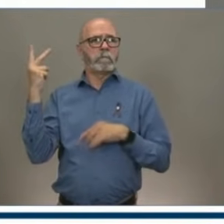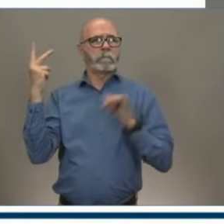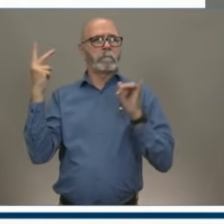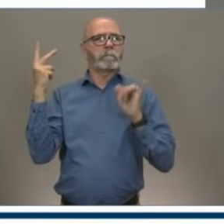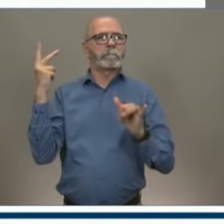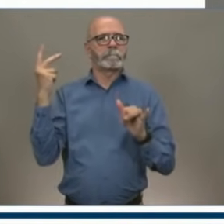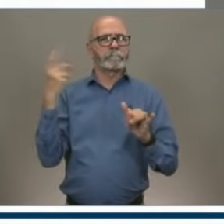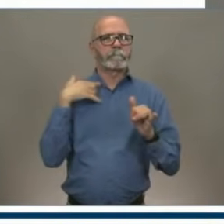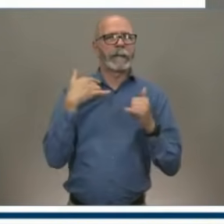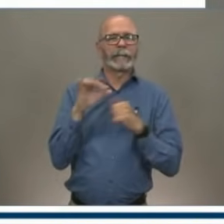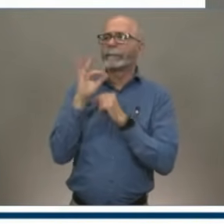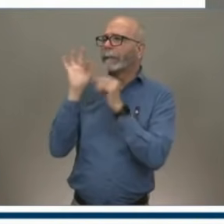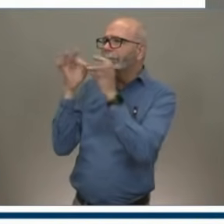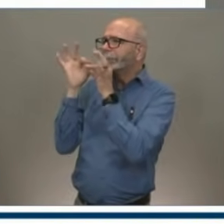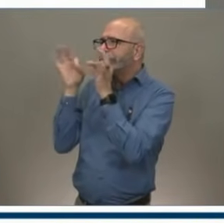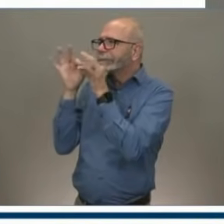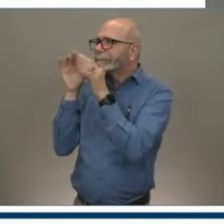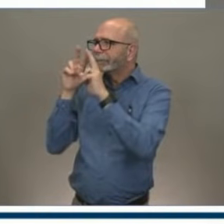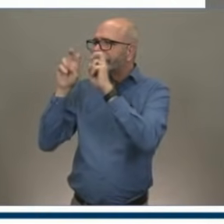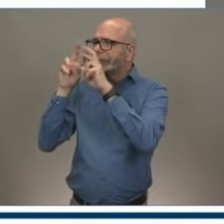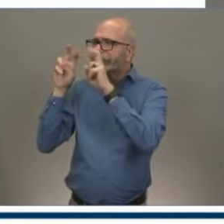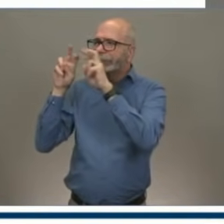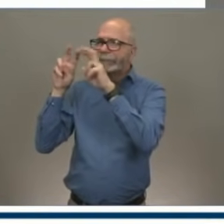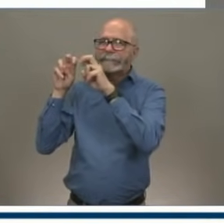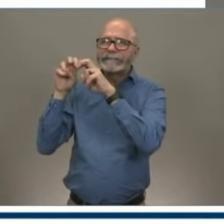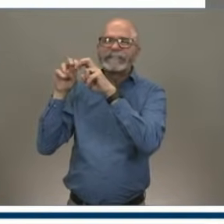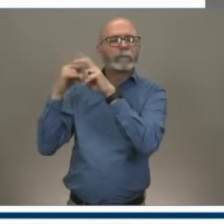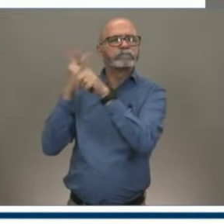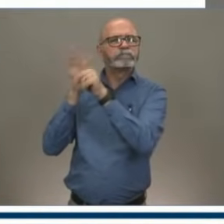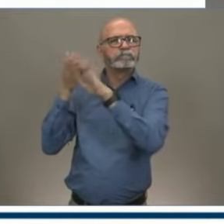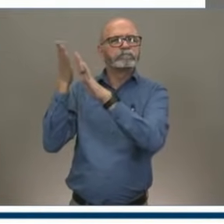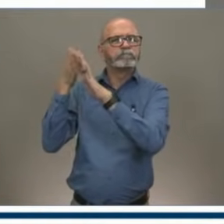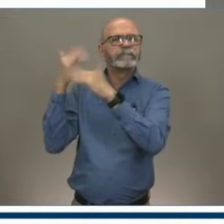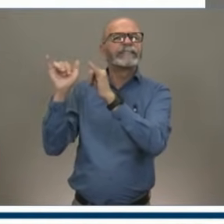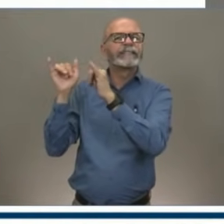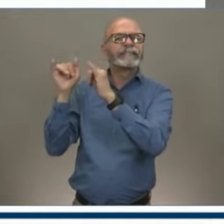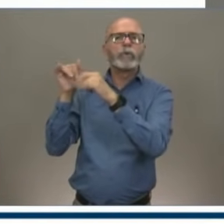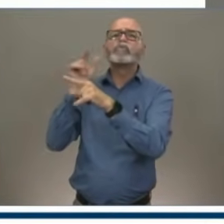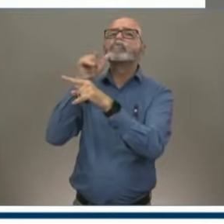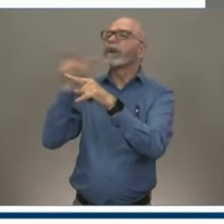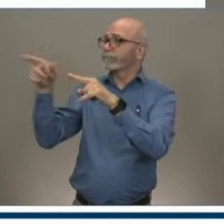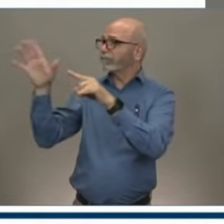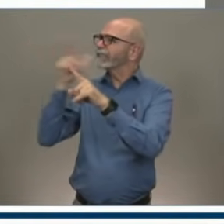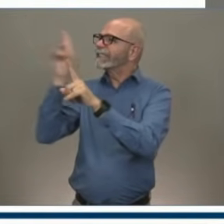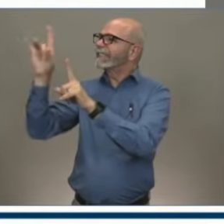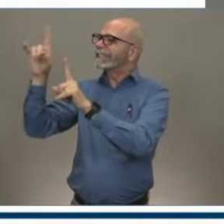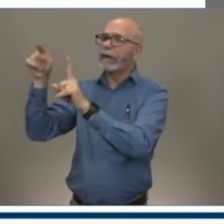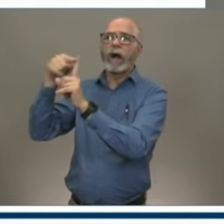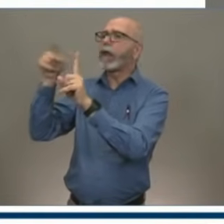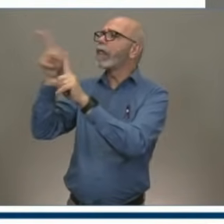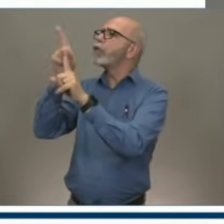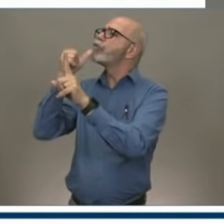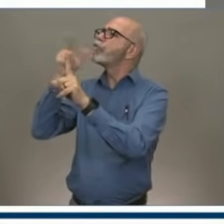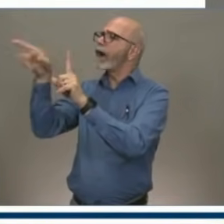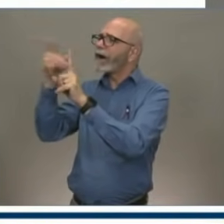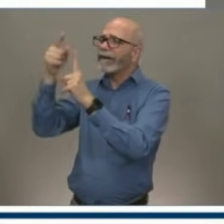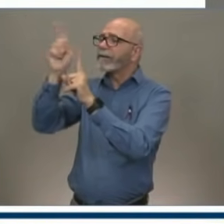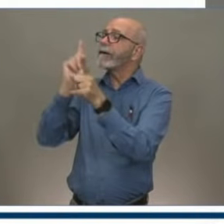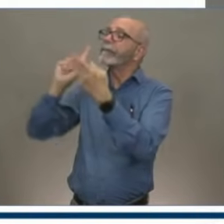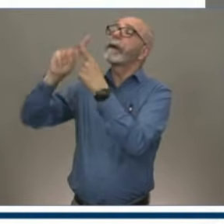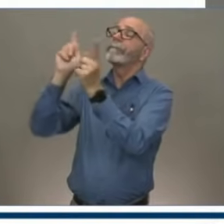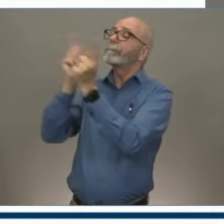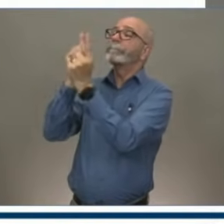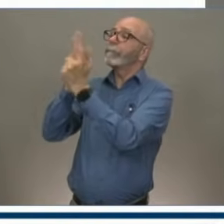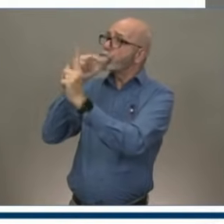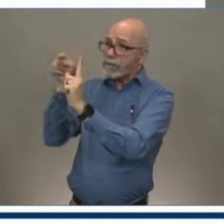around all of those cases, and we'll continue to do testing of close contacts. Other than one identified close contact, we've